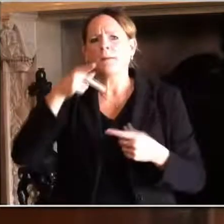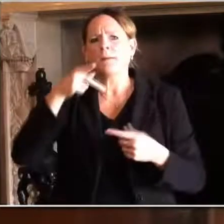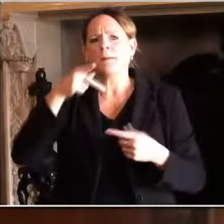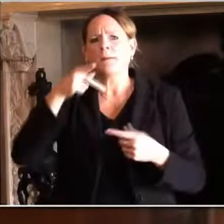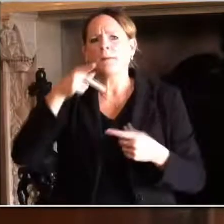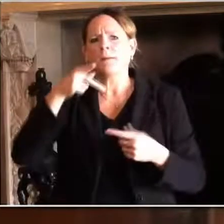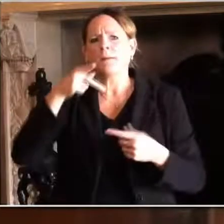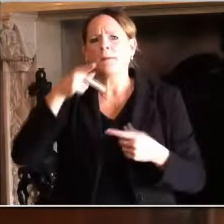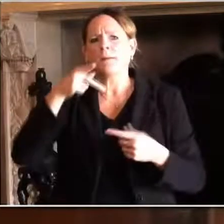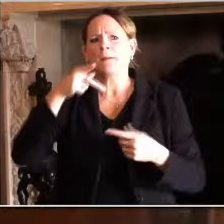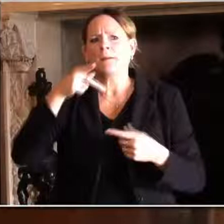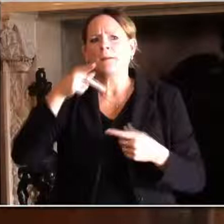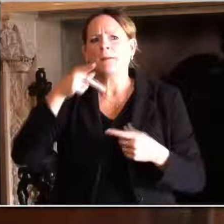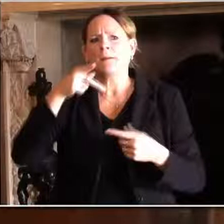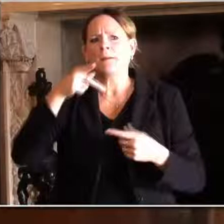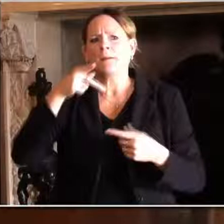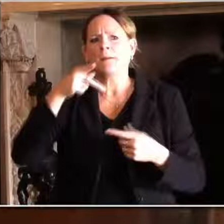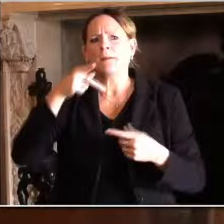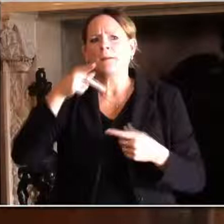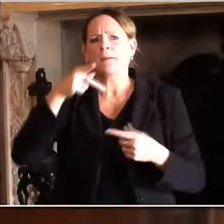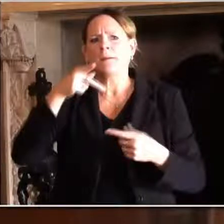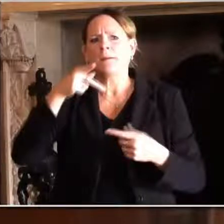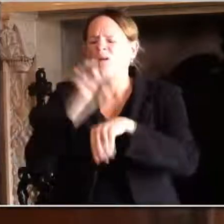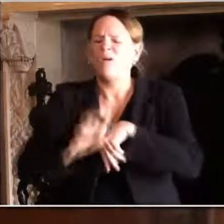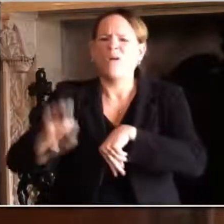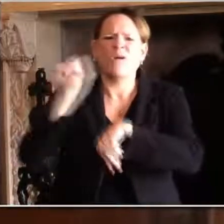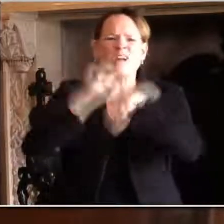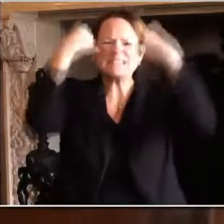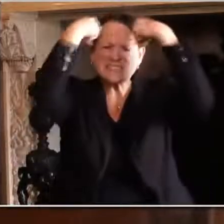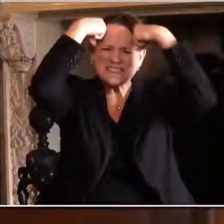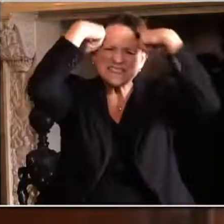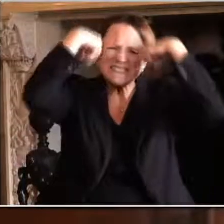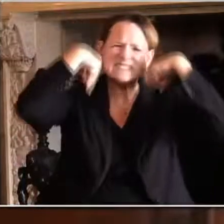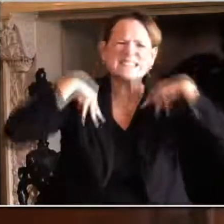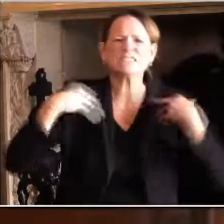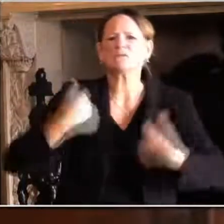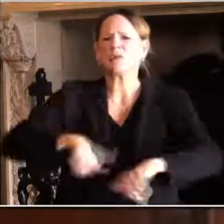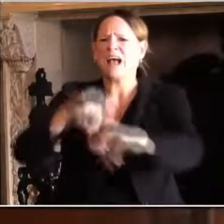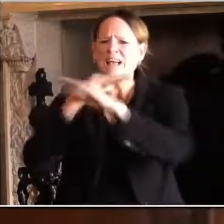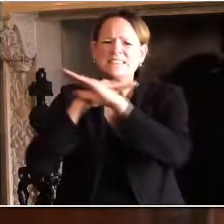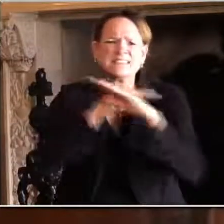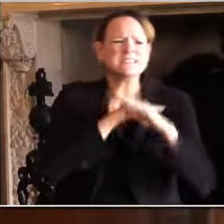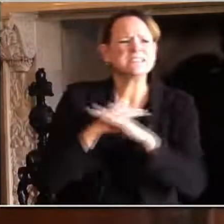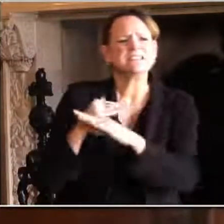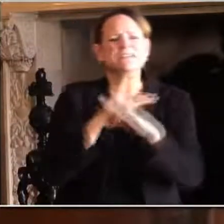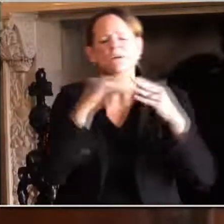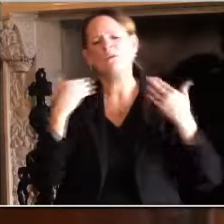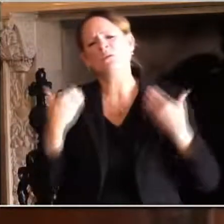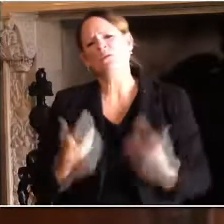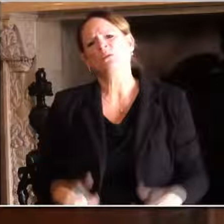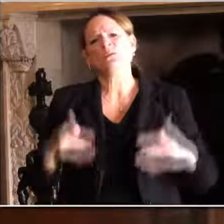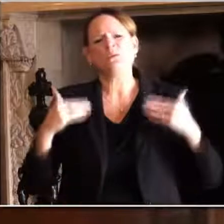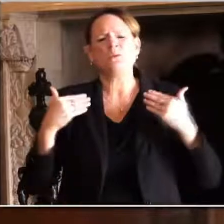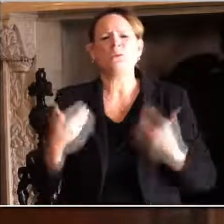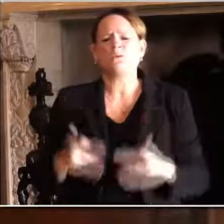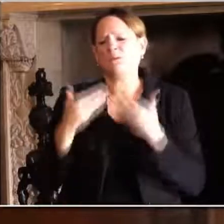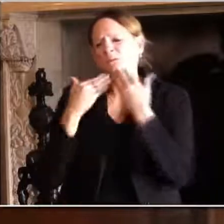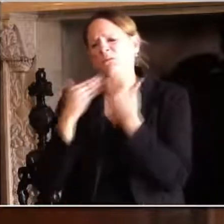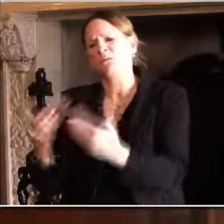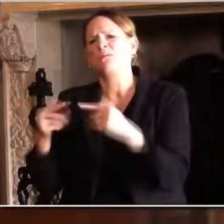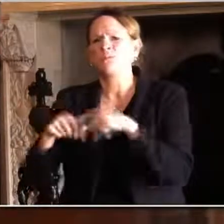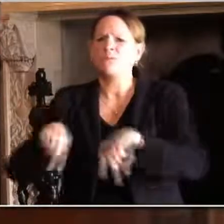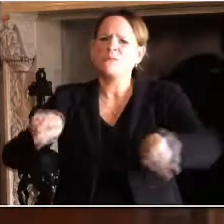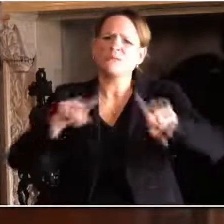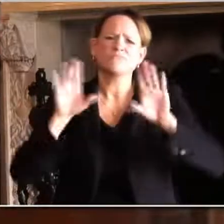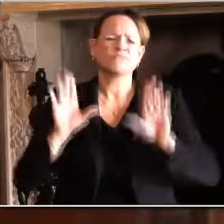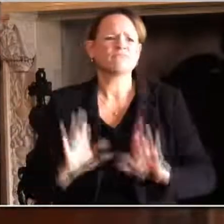respond to this pandemic in our communities, and they've all been doing a hell of a job. But what we know to be true is